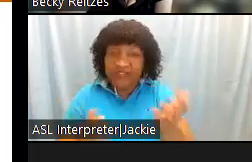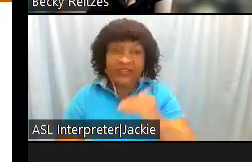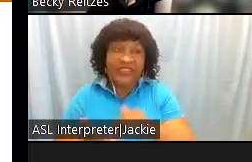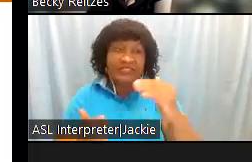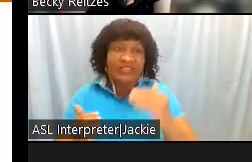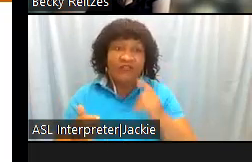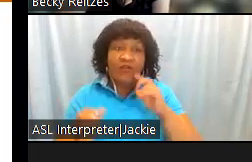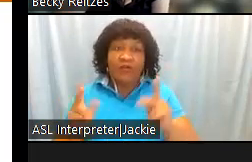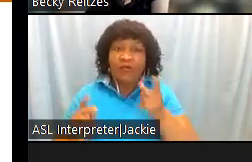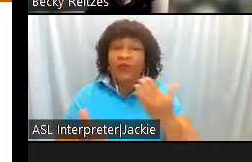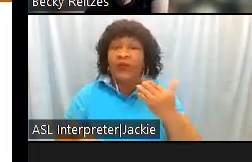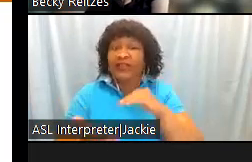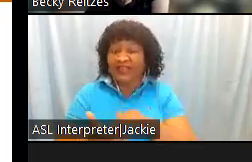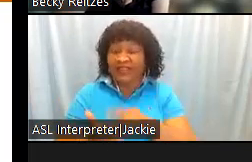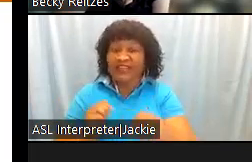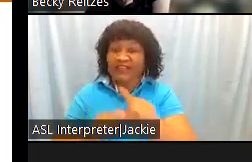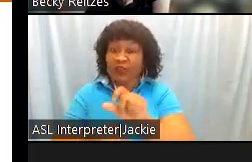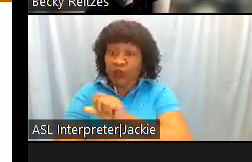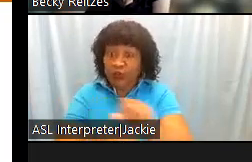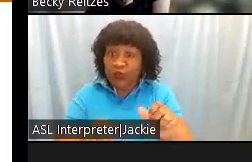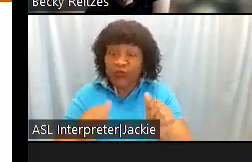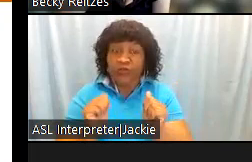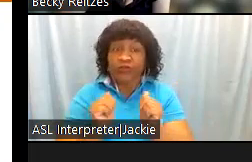For folks who, again, who work with